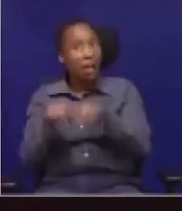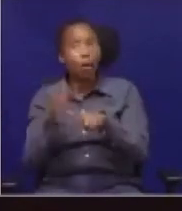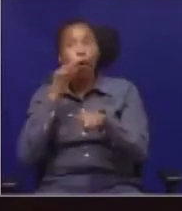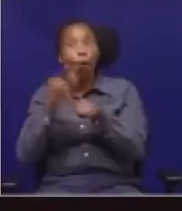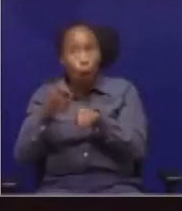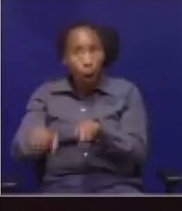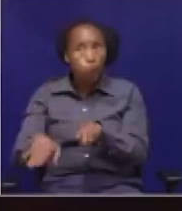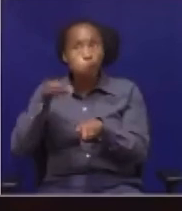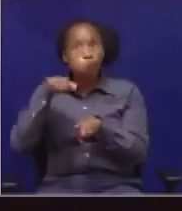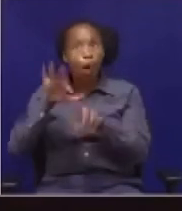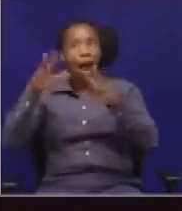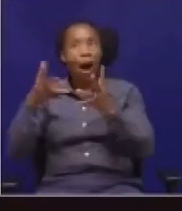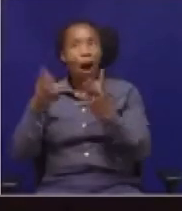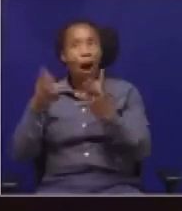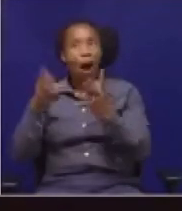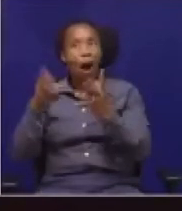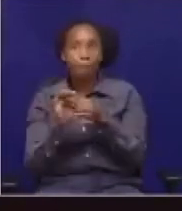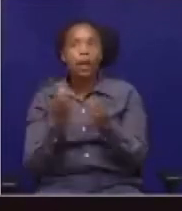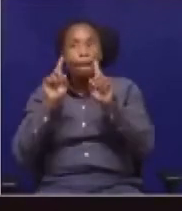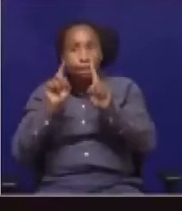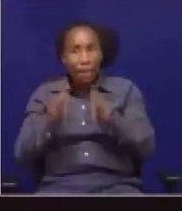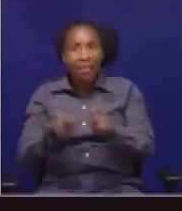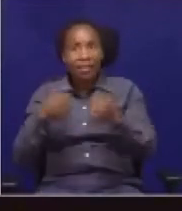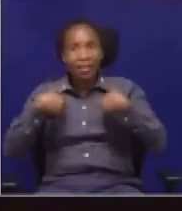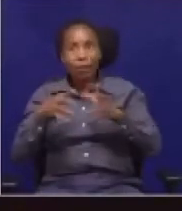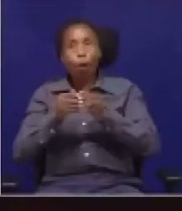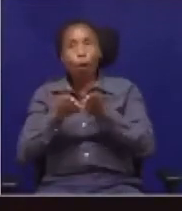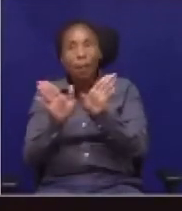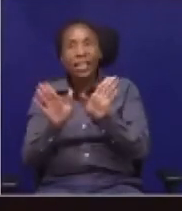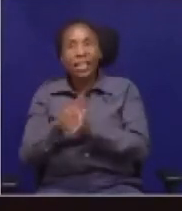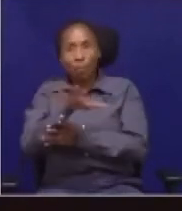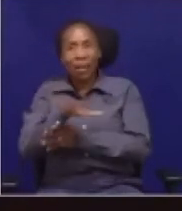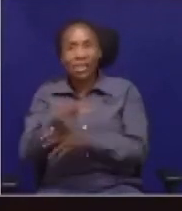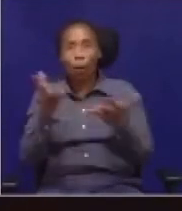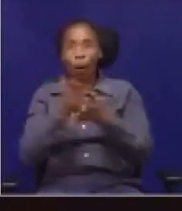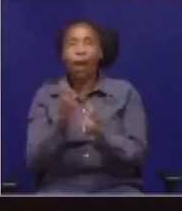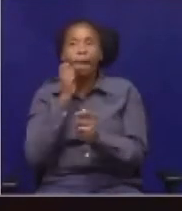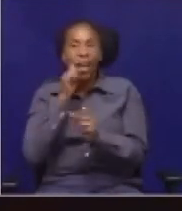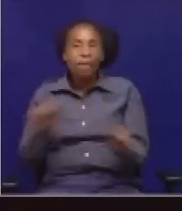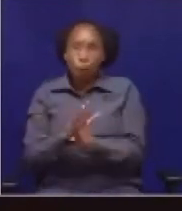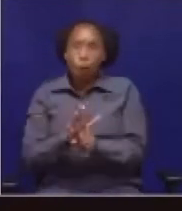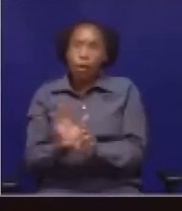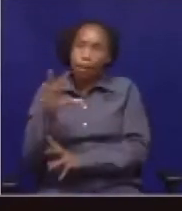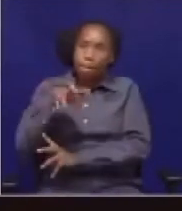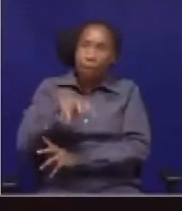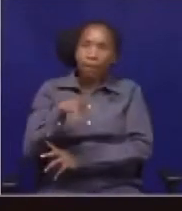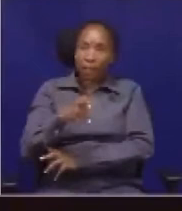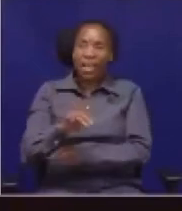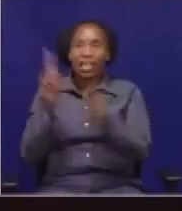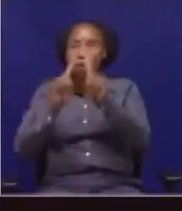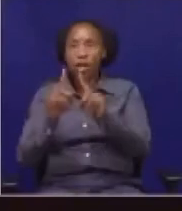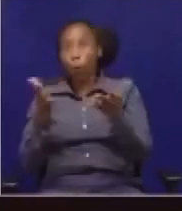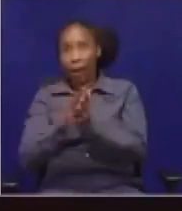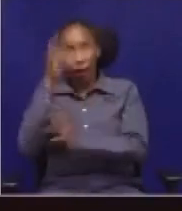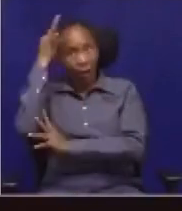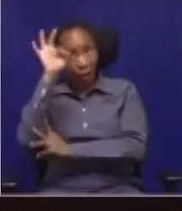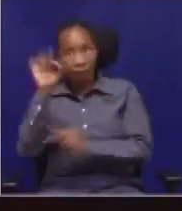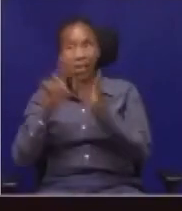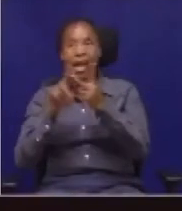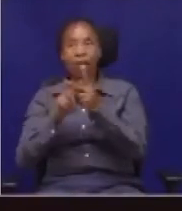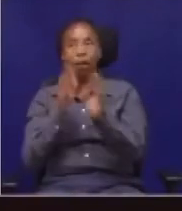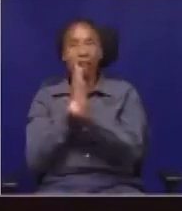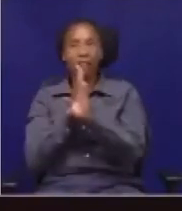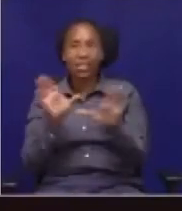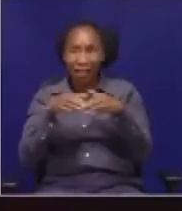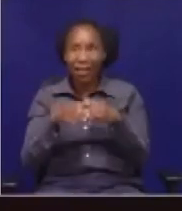are raised at home. We must start opening spaces which men fully occupy, especially in government and the private sector, to see women